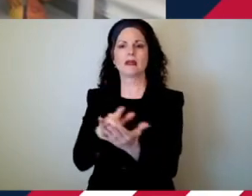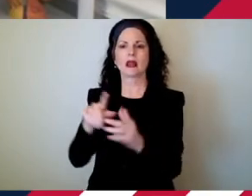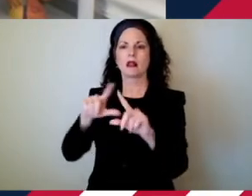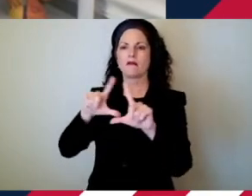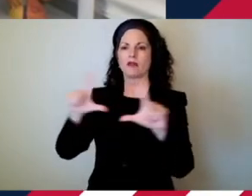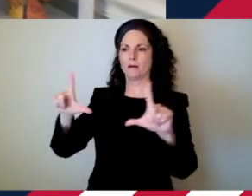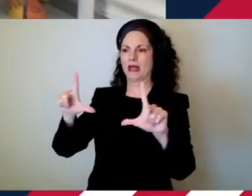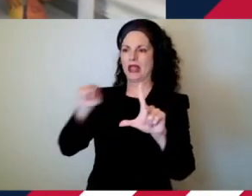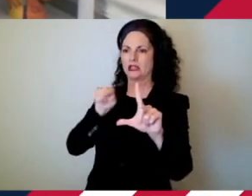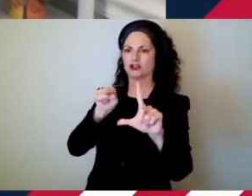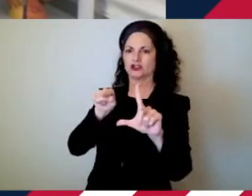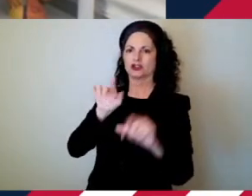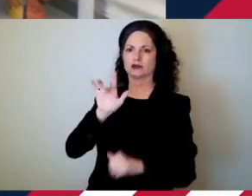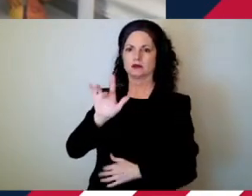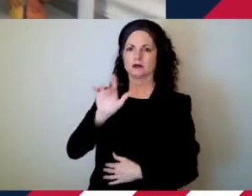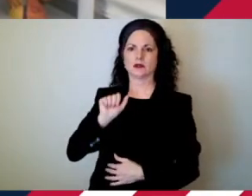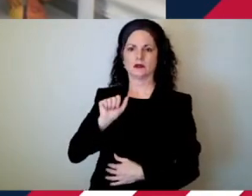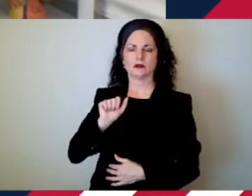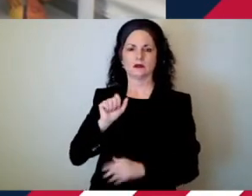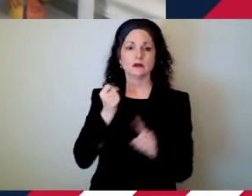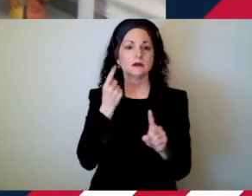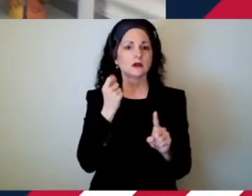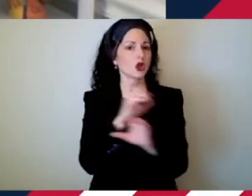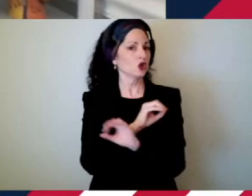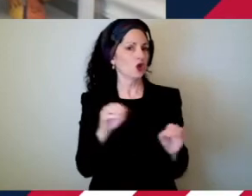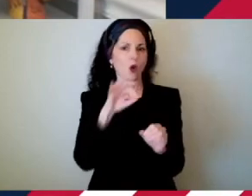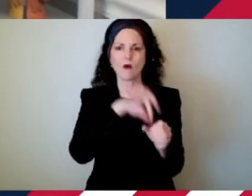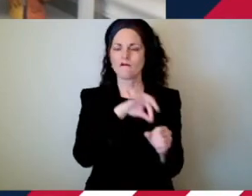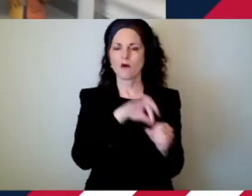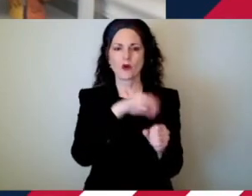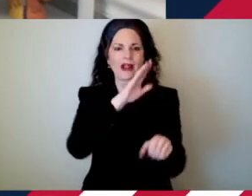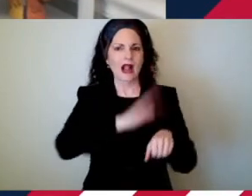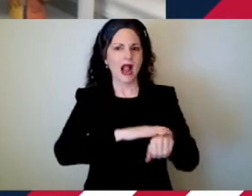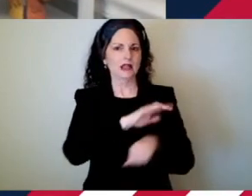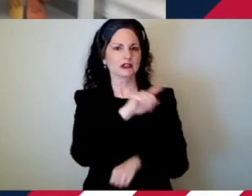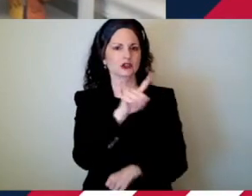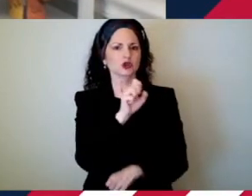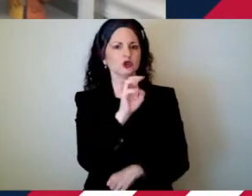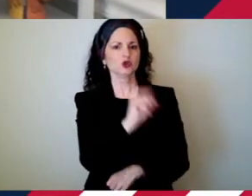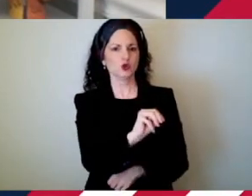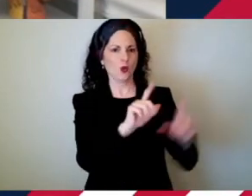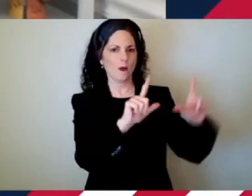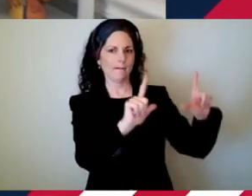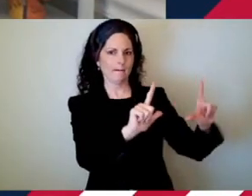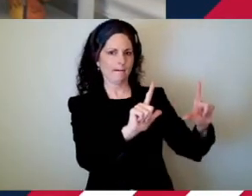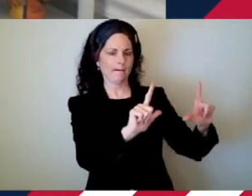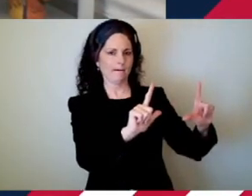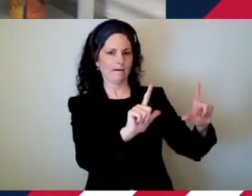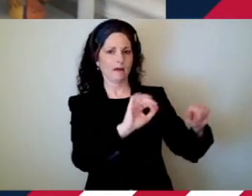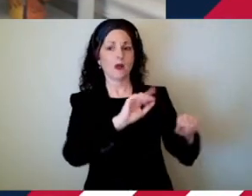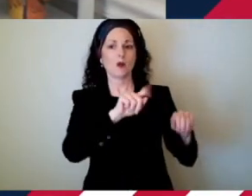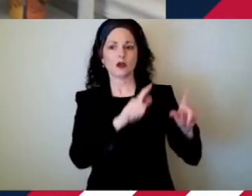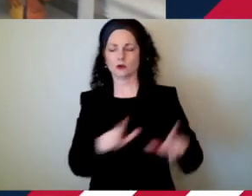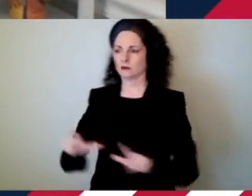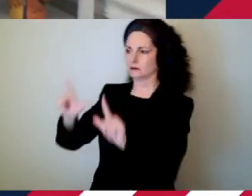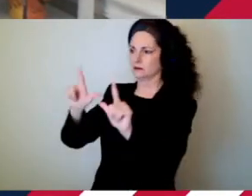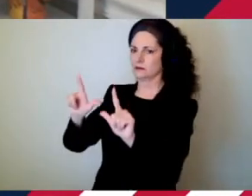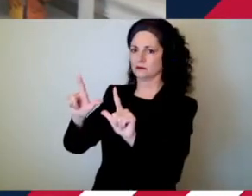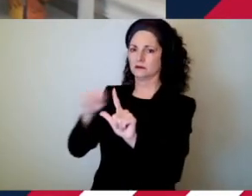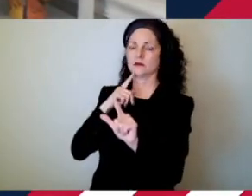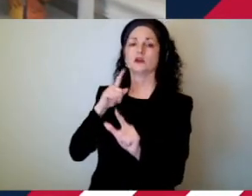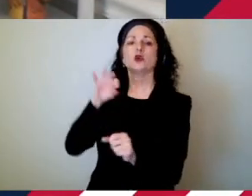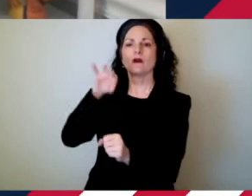going to be no voting on Zoom. When a vote is loaded, you should vote yes, no,